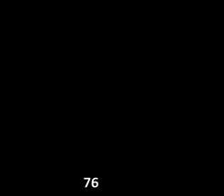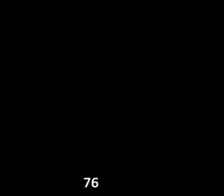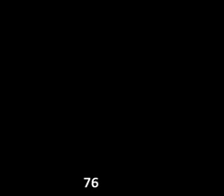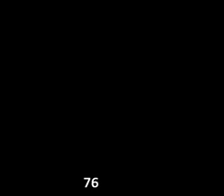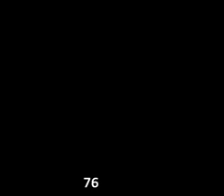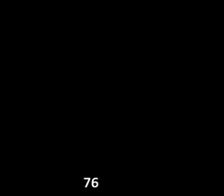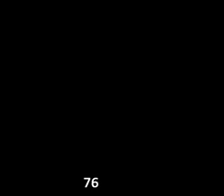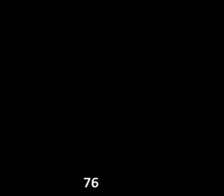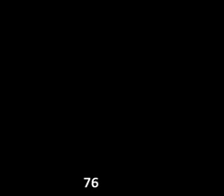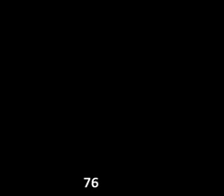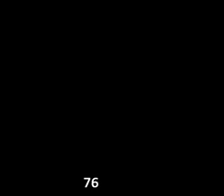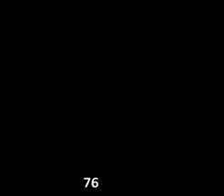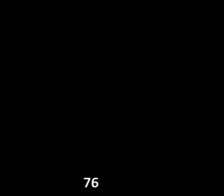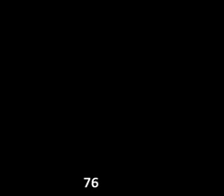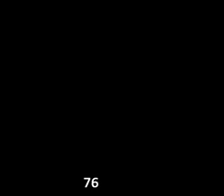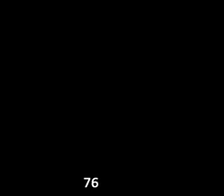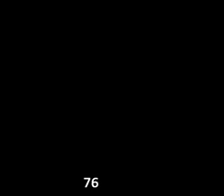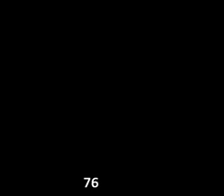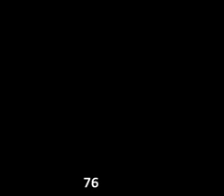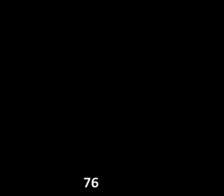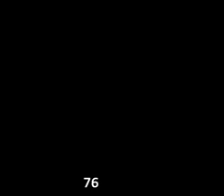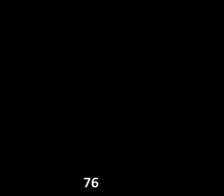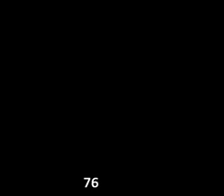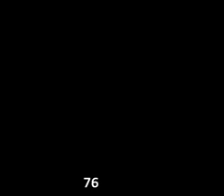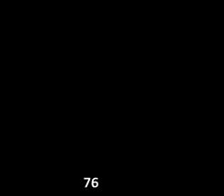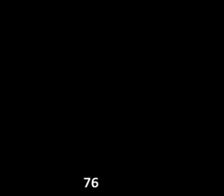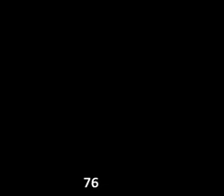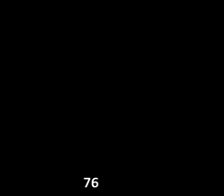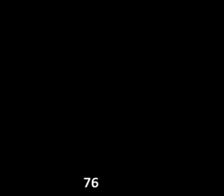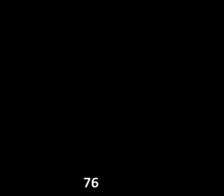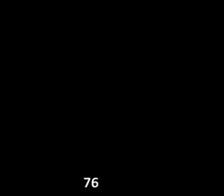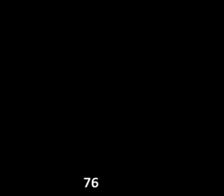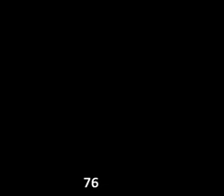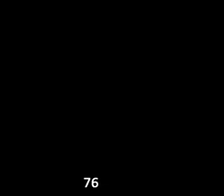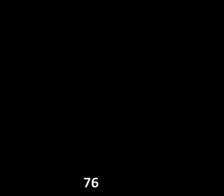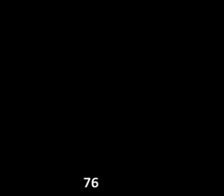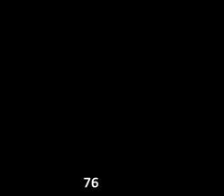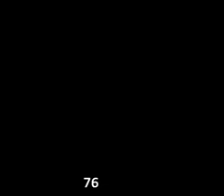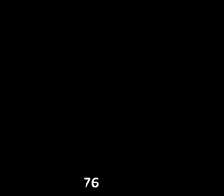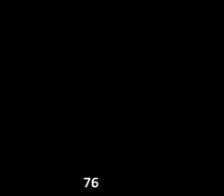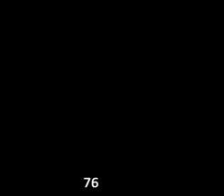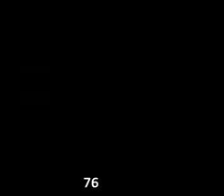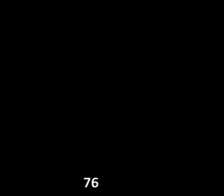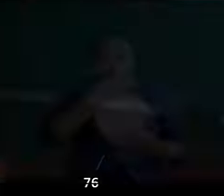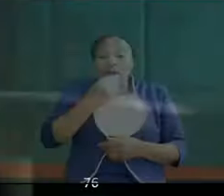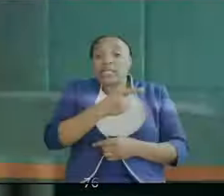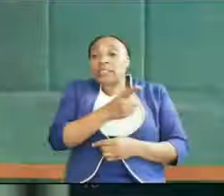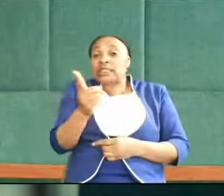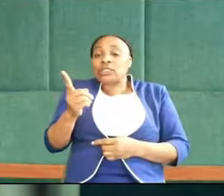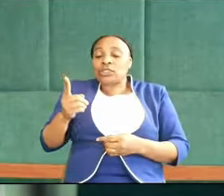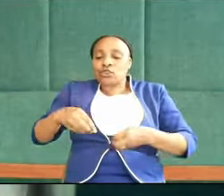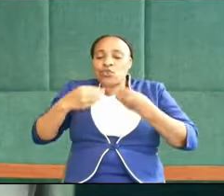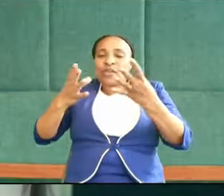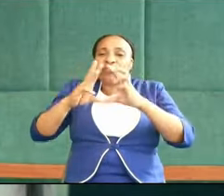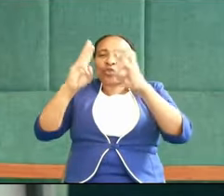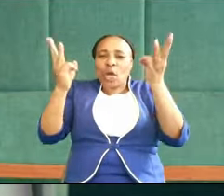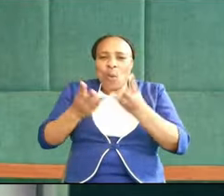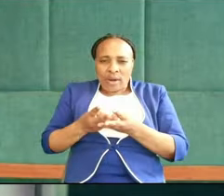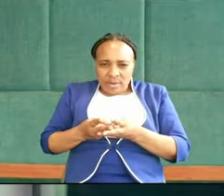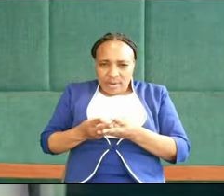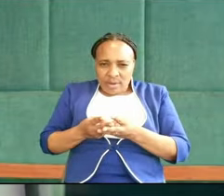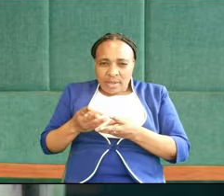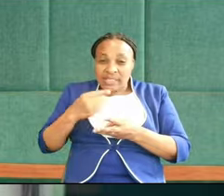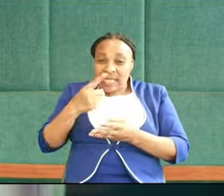warning ever sent by God to man, have been committed to them to be given to the world. Somebody say an amen to